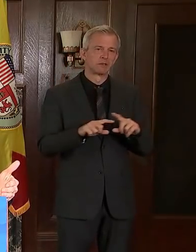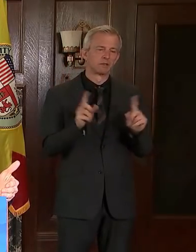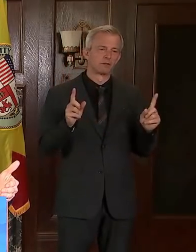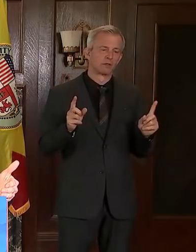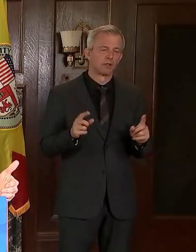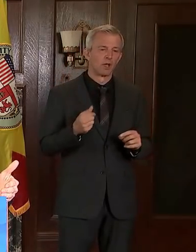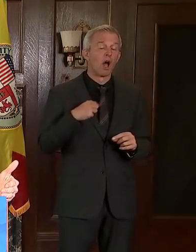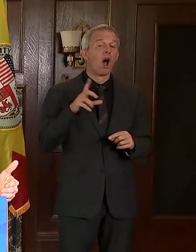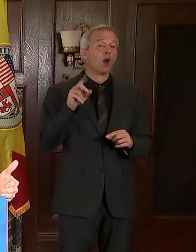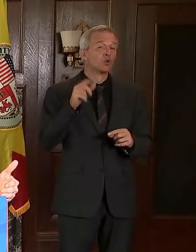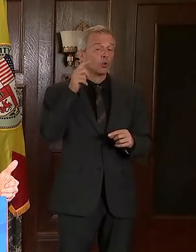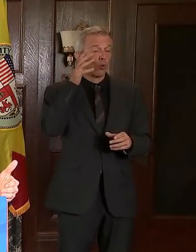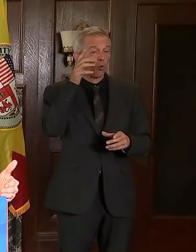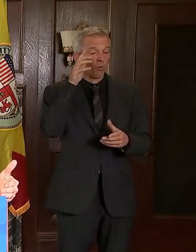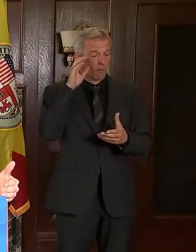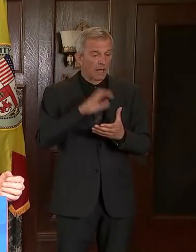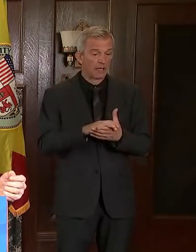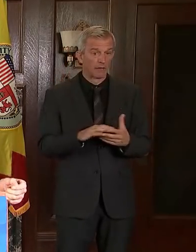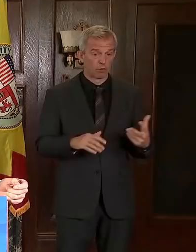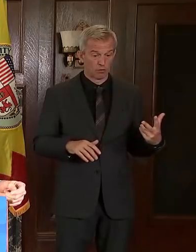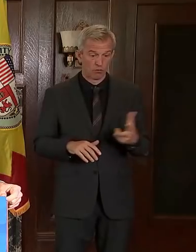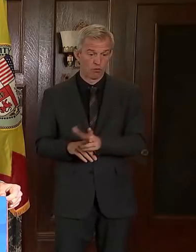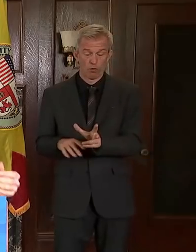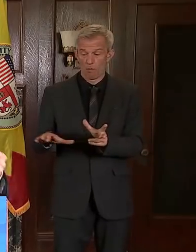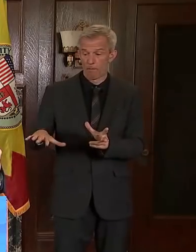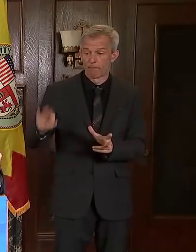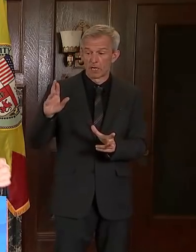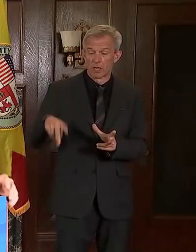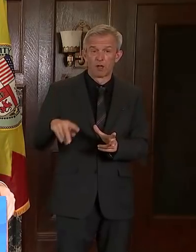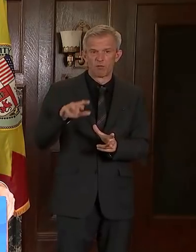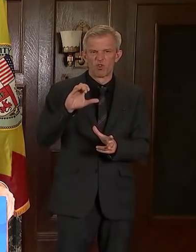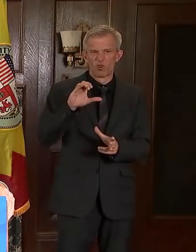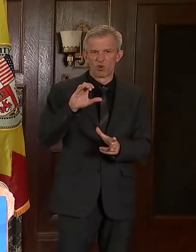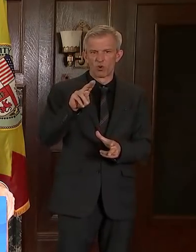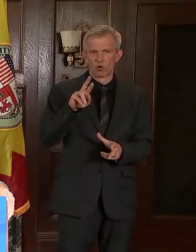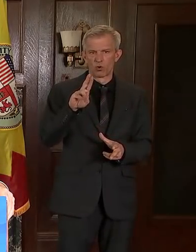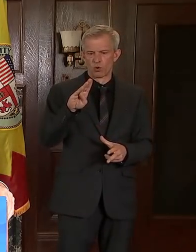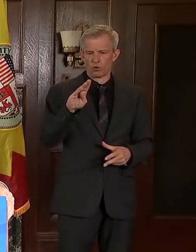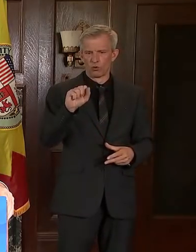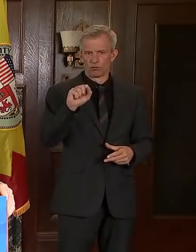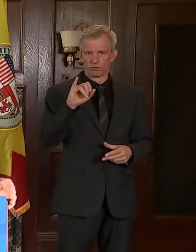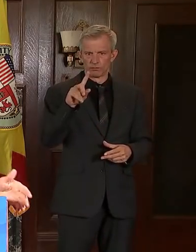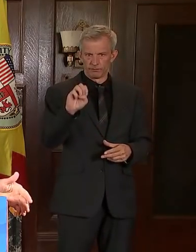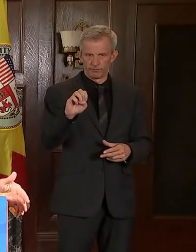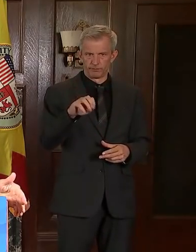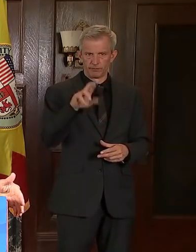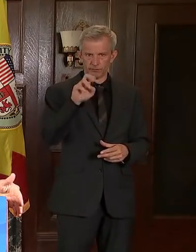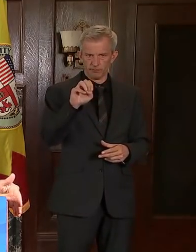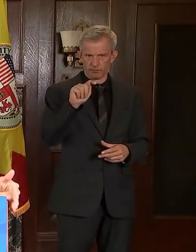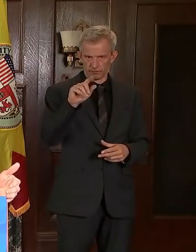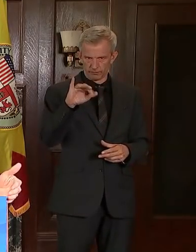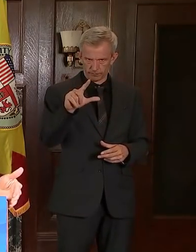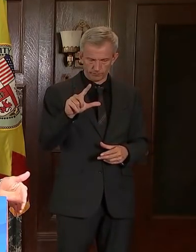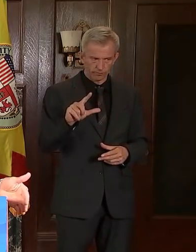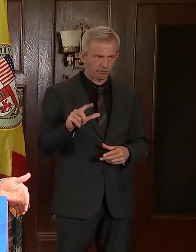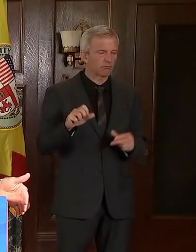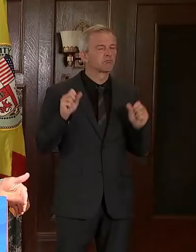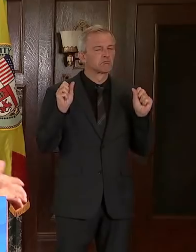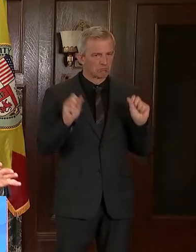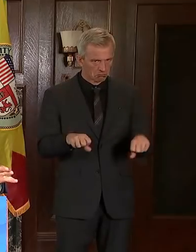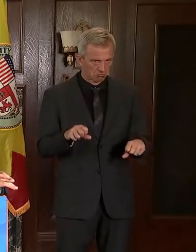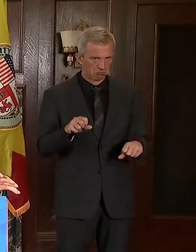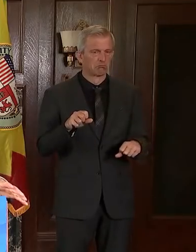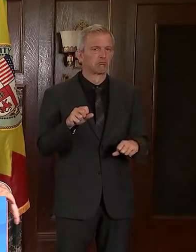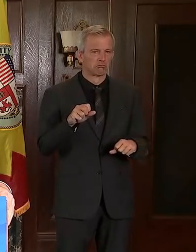that curbside retail, which is very low risk and which we've been exercising with food for a long time, can be done the right